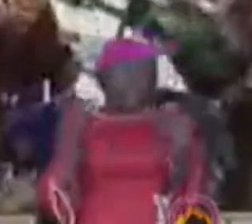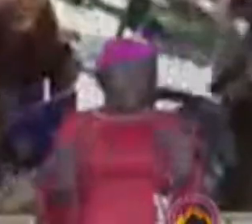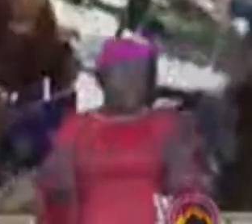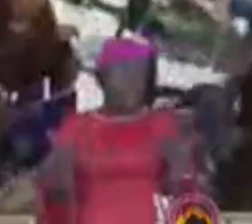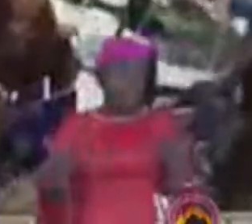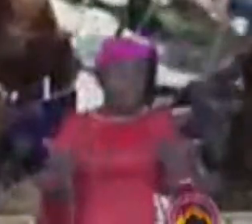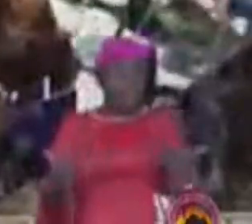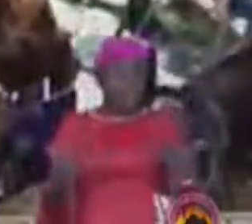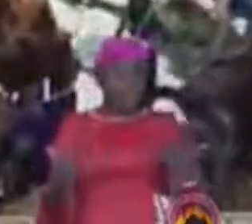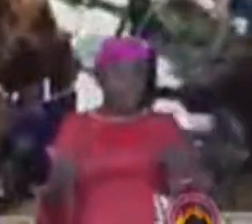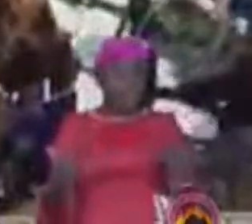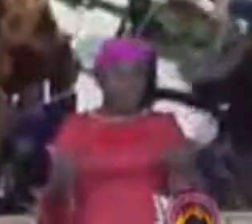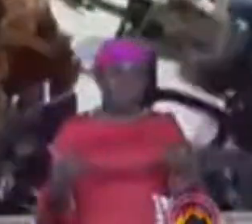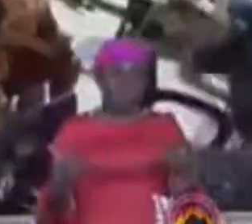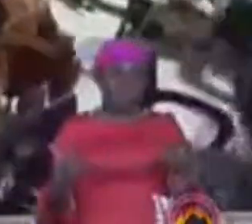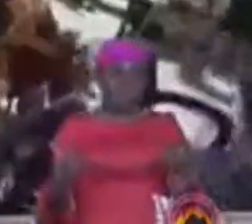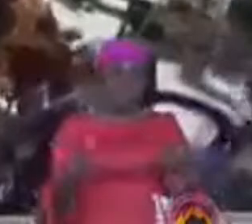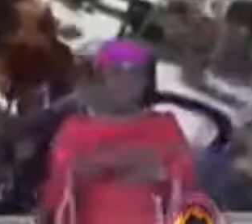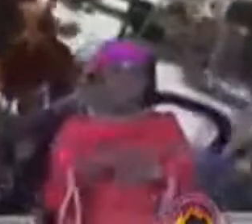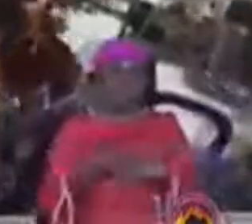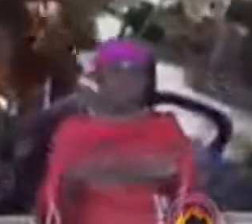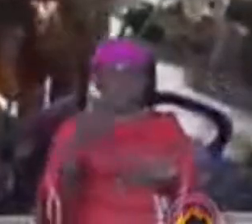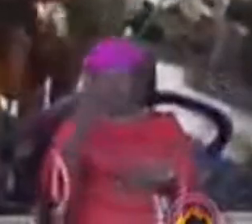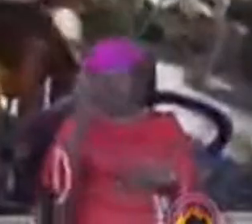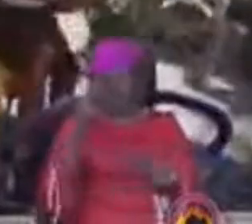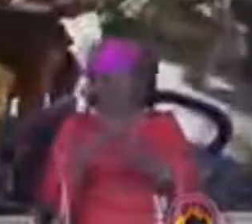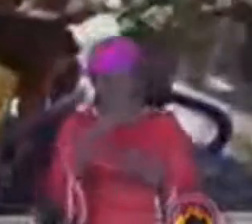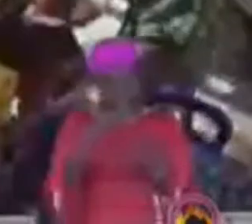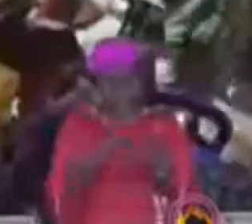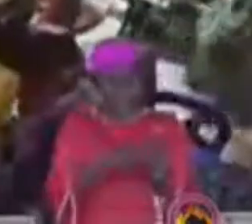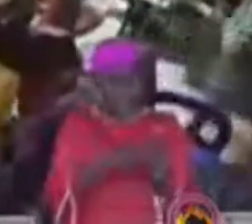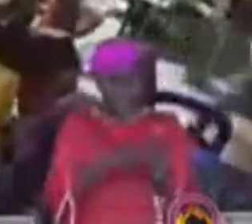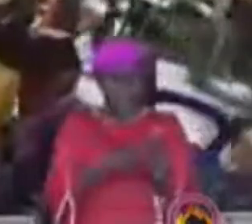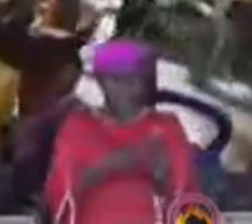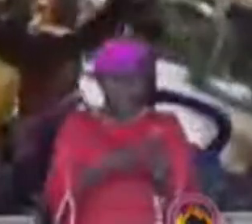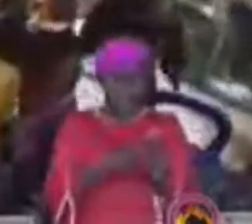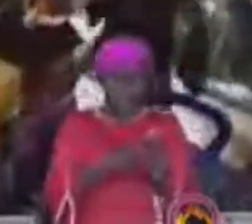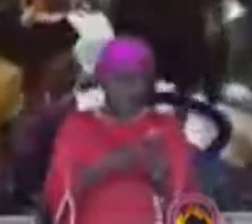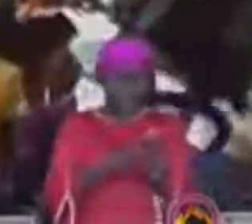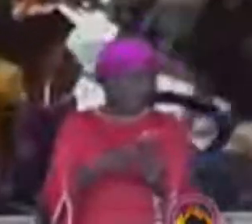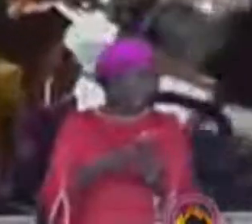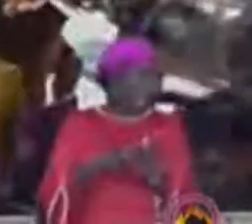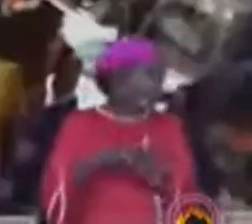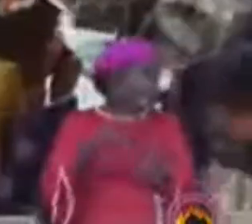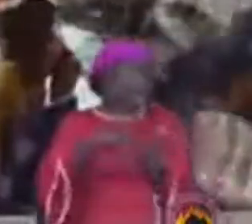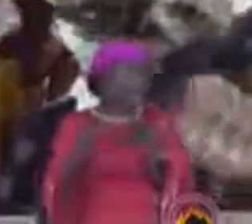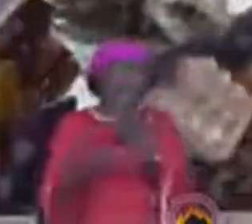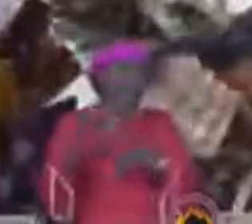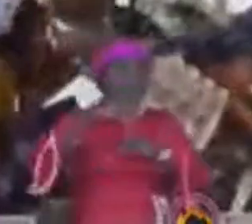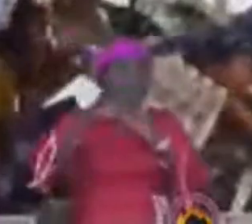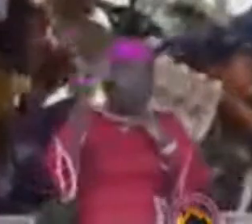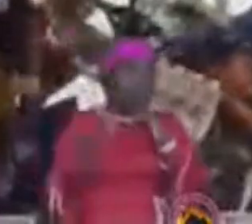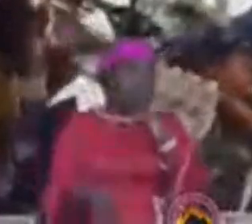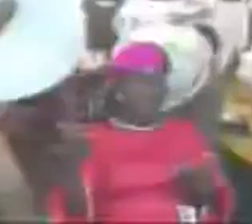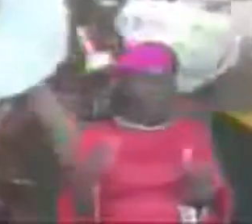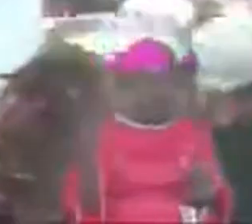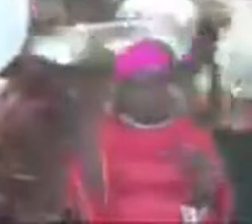water. Don't forget, this program concludes next week. So you are still bringing fresh sand next